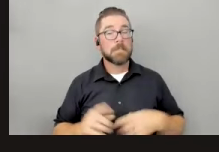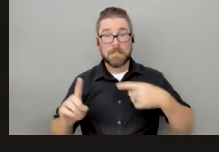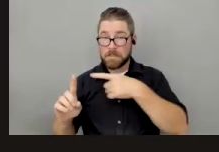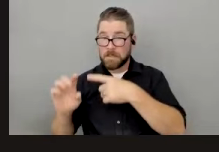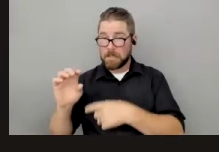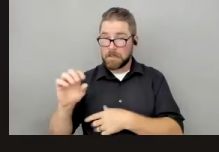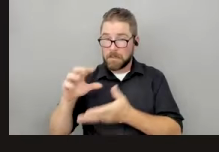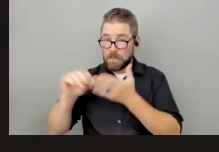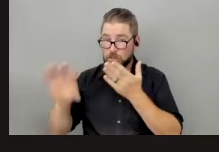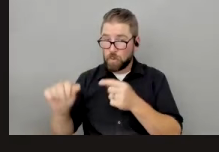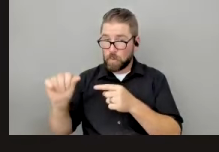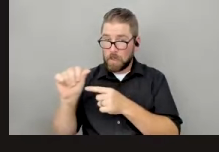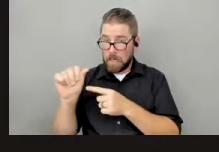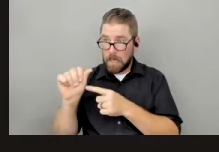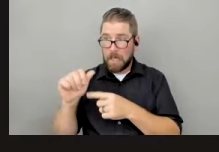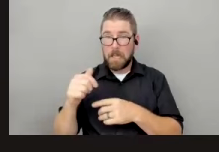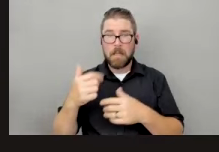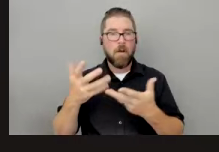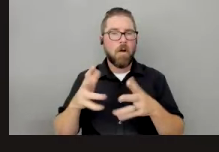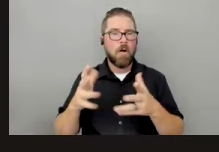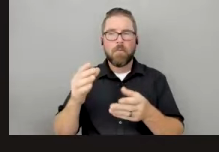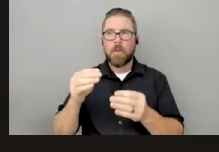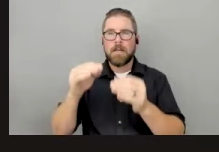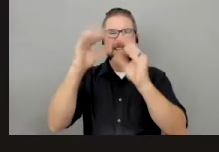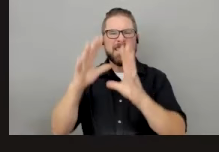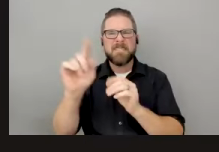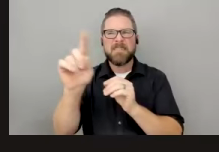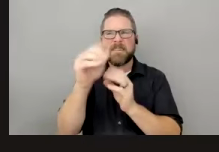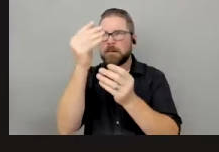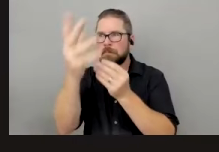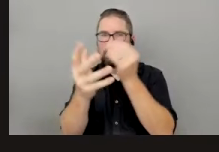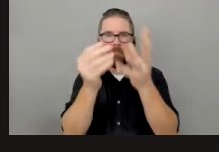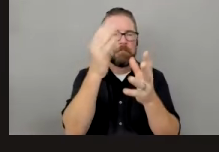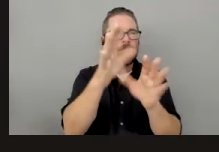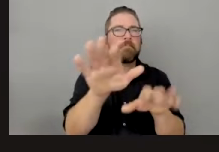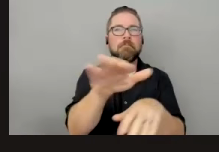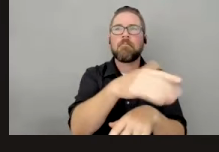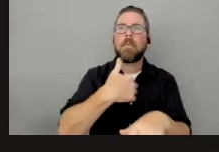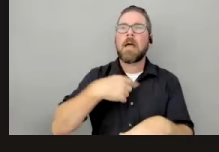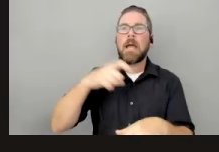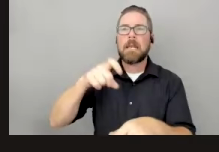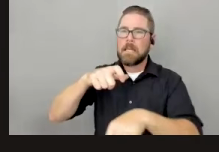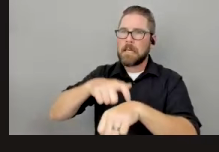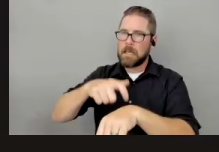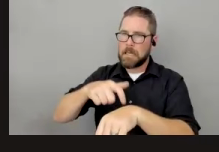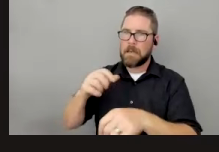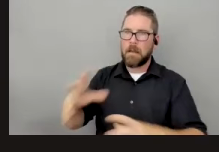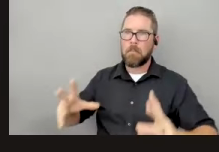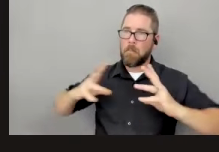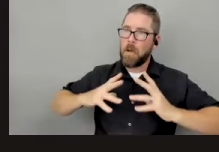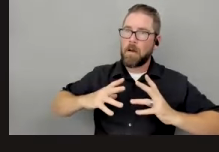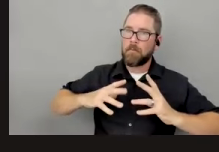off for medical appointments and has requested accommodations to complete her coursework. However,